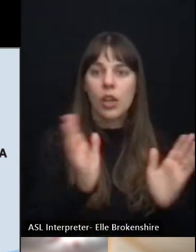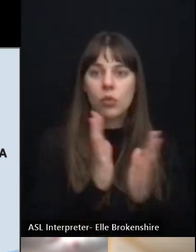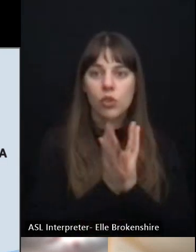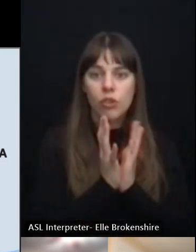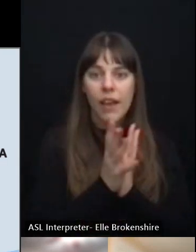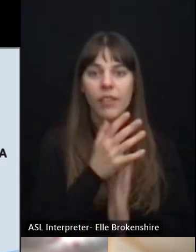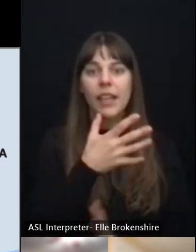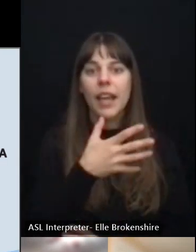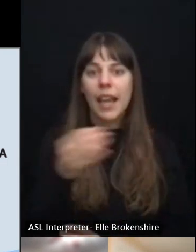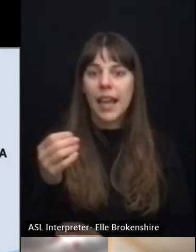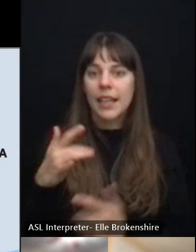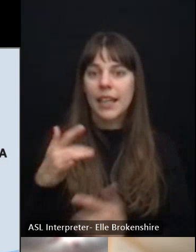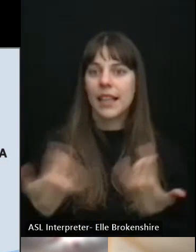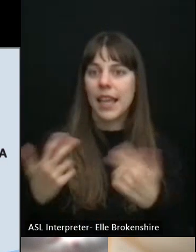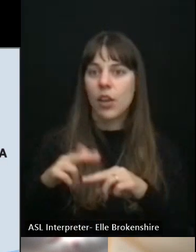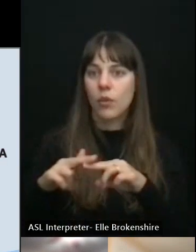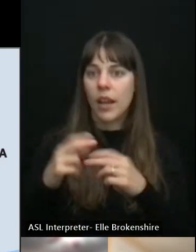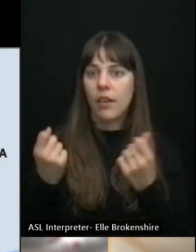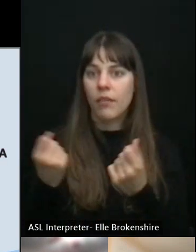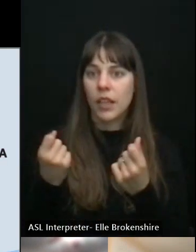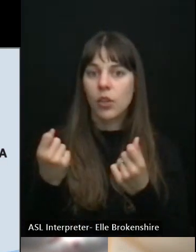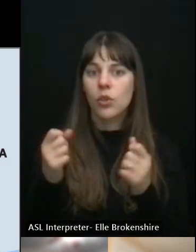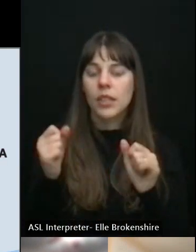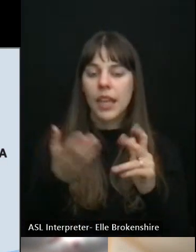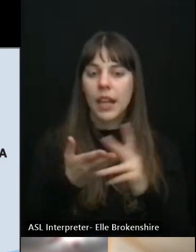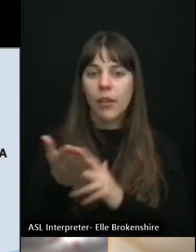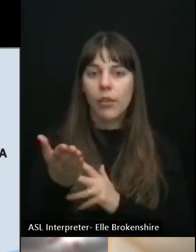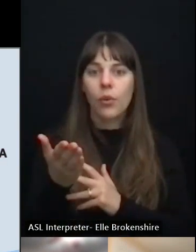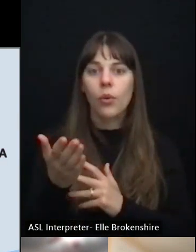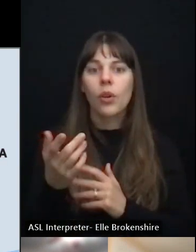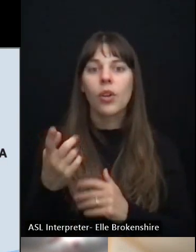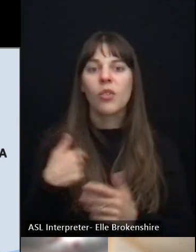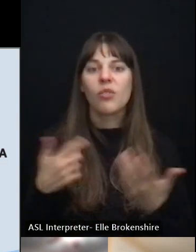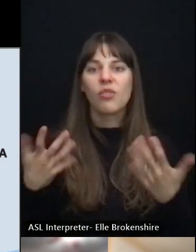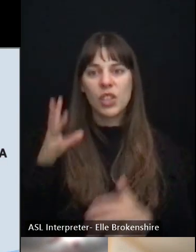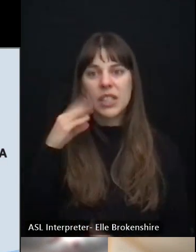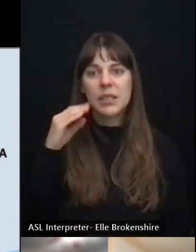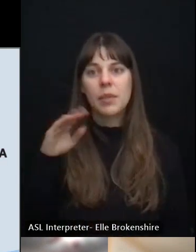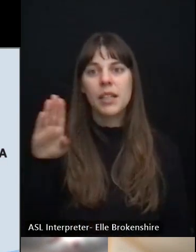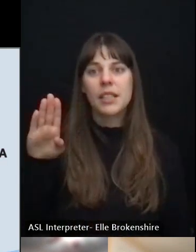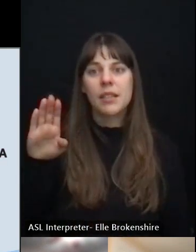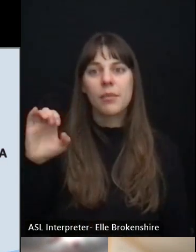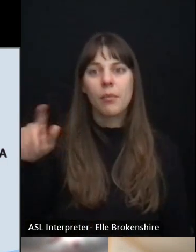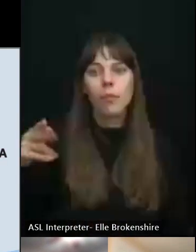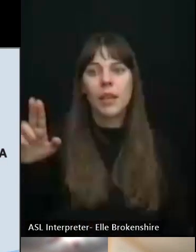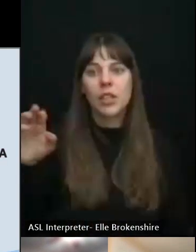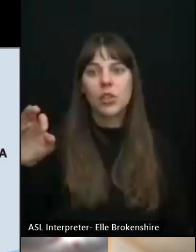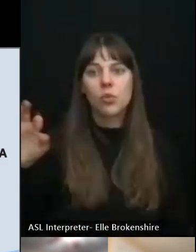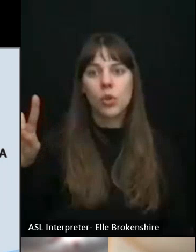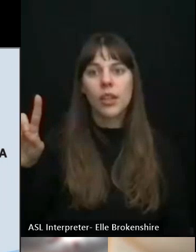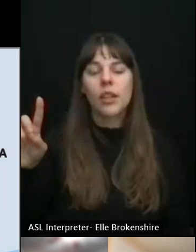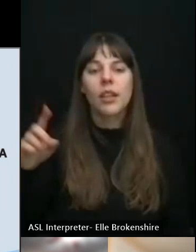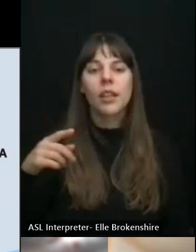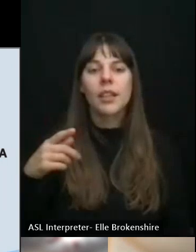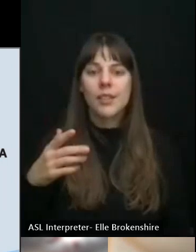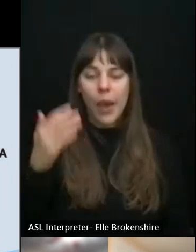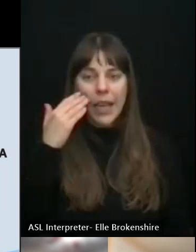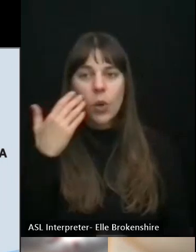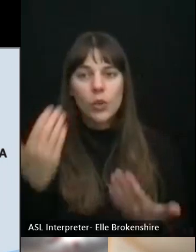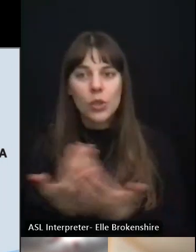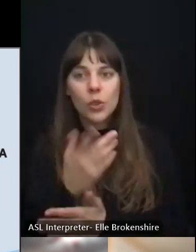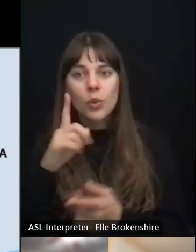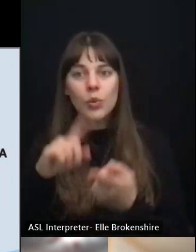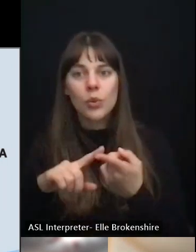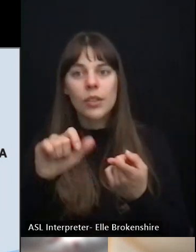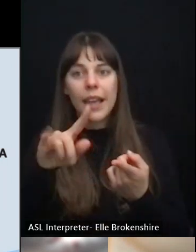Beachview, so it's not new to us. I know it's not an everyday occurrence in Allentown, but it's not new to us or the city of